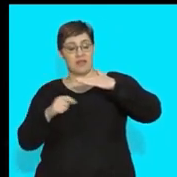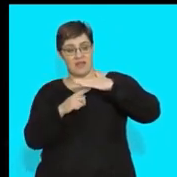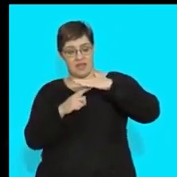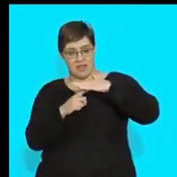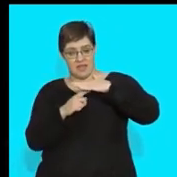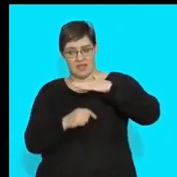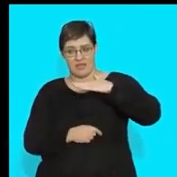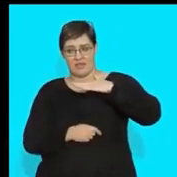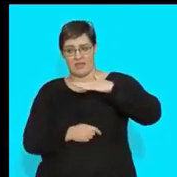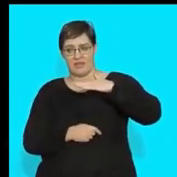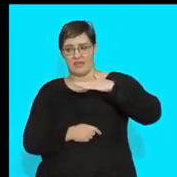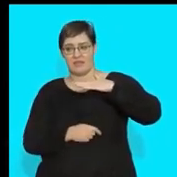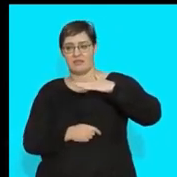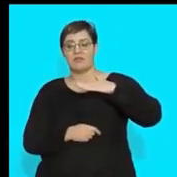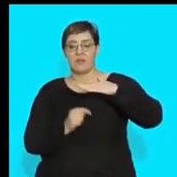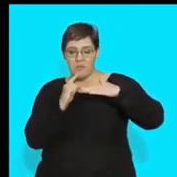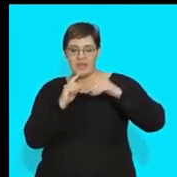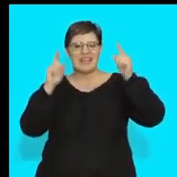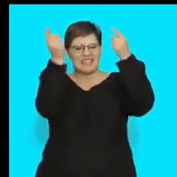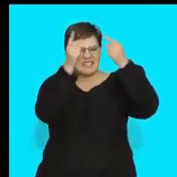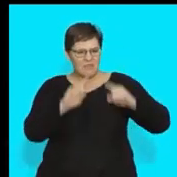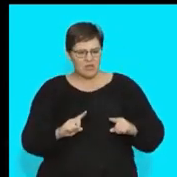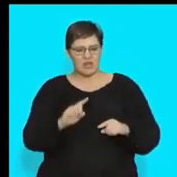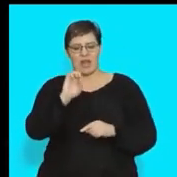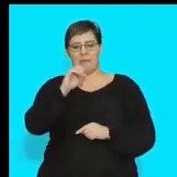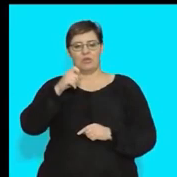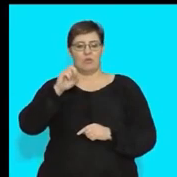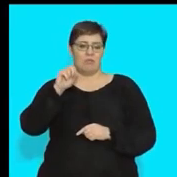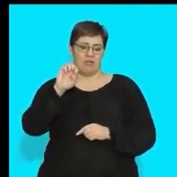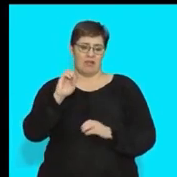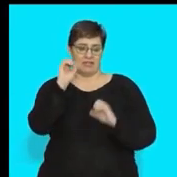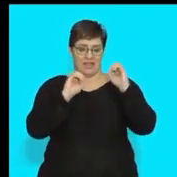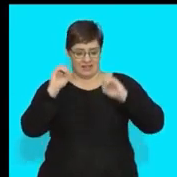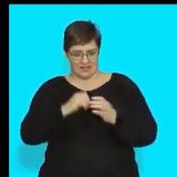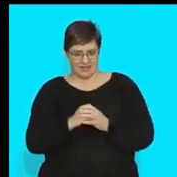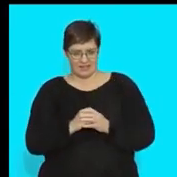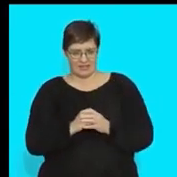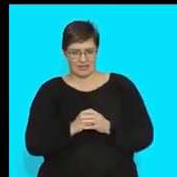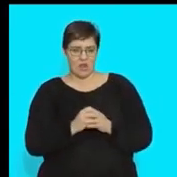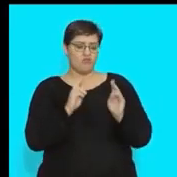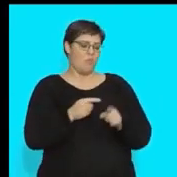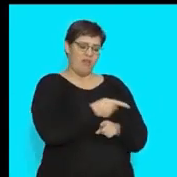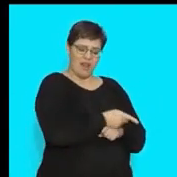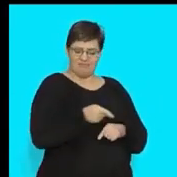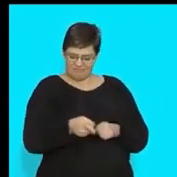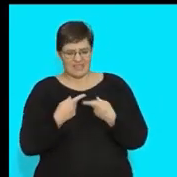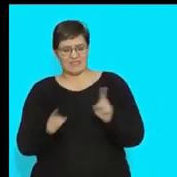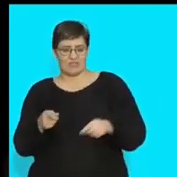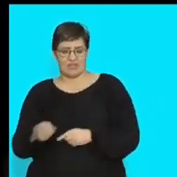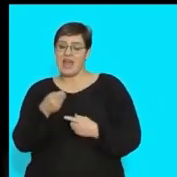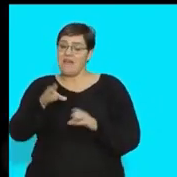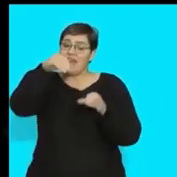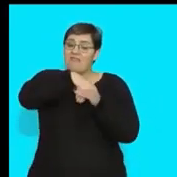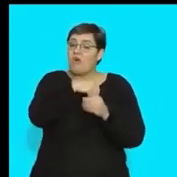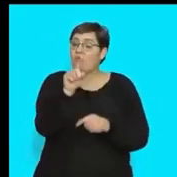go for red, are specialized epidermal cells. They are different to the normal ones. They have